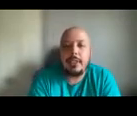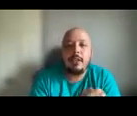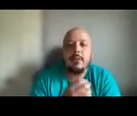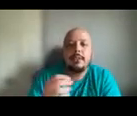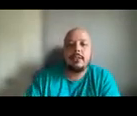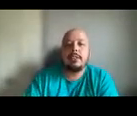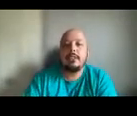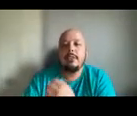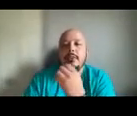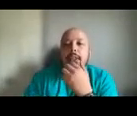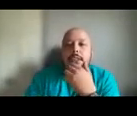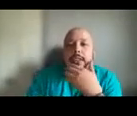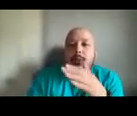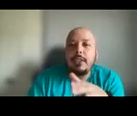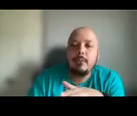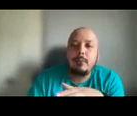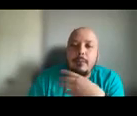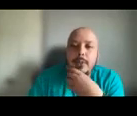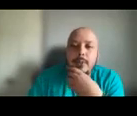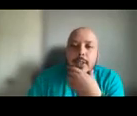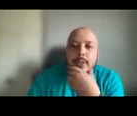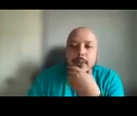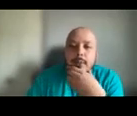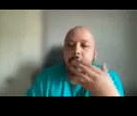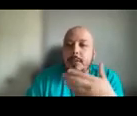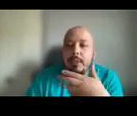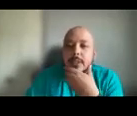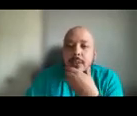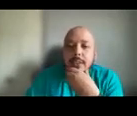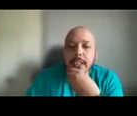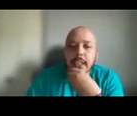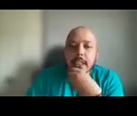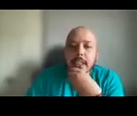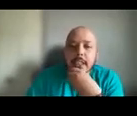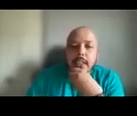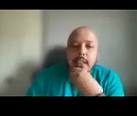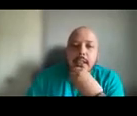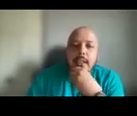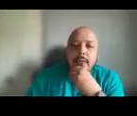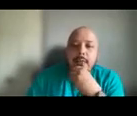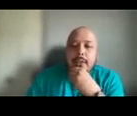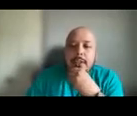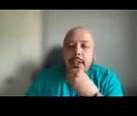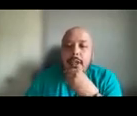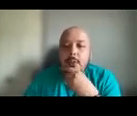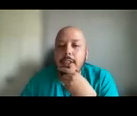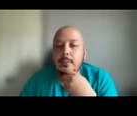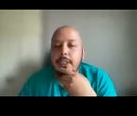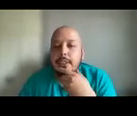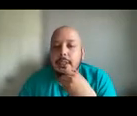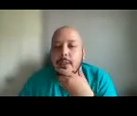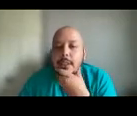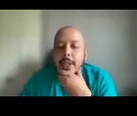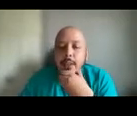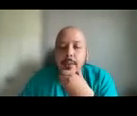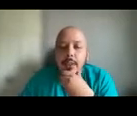We are going to continue just a quick review of what we're going to be doing today. First, we're going to be